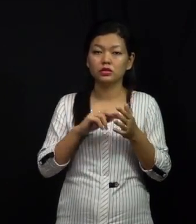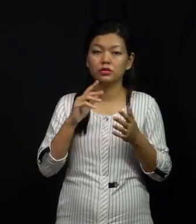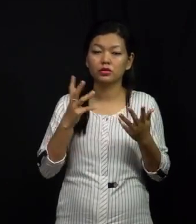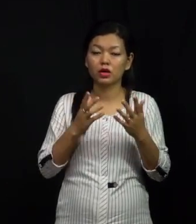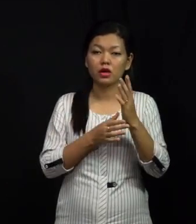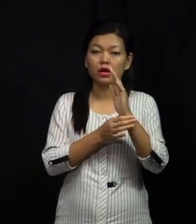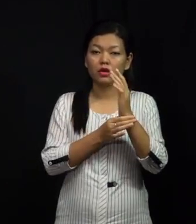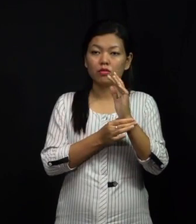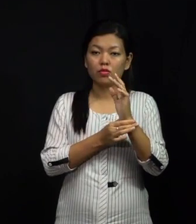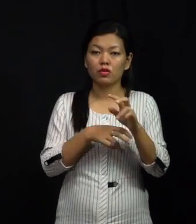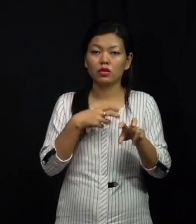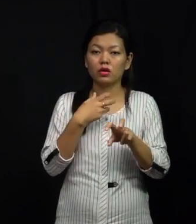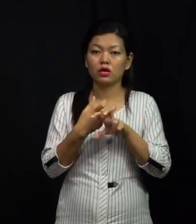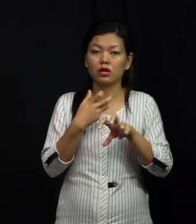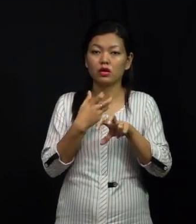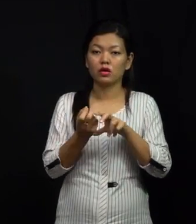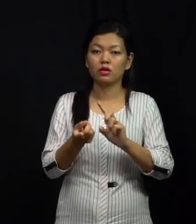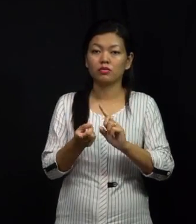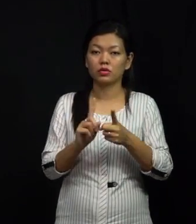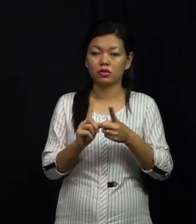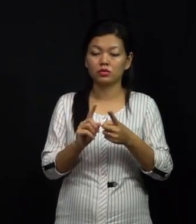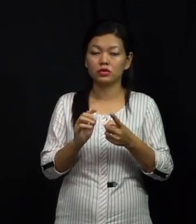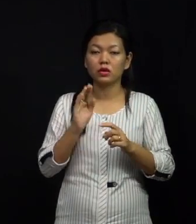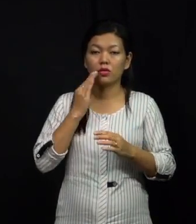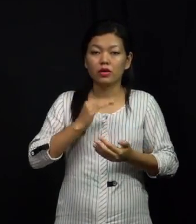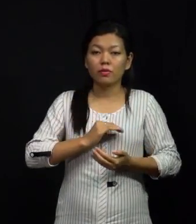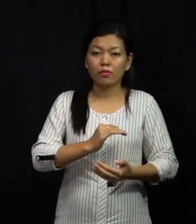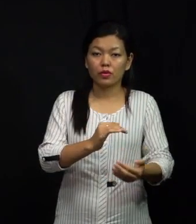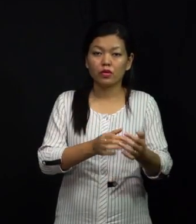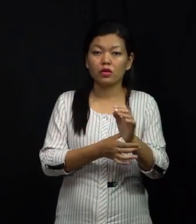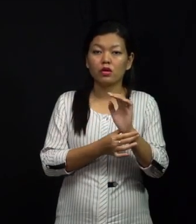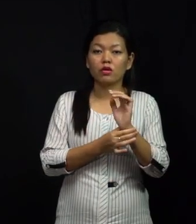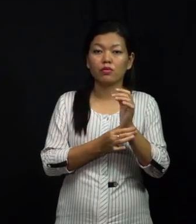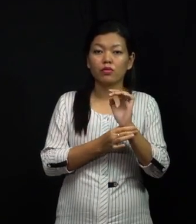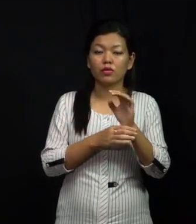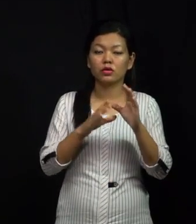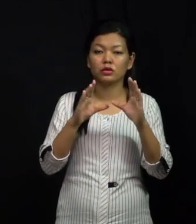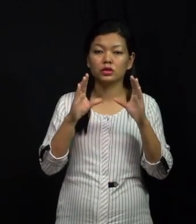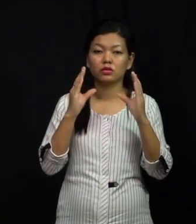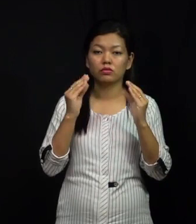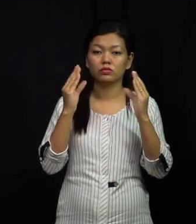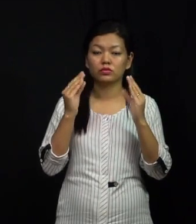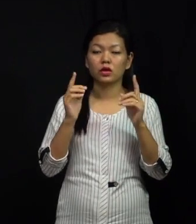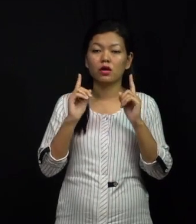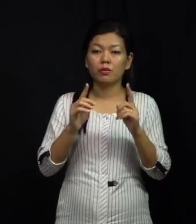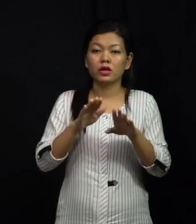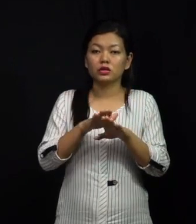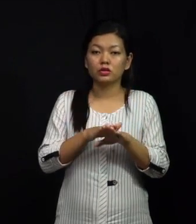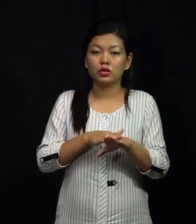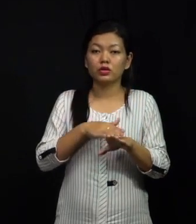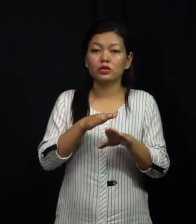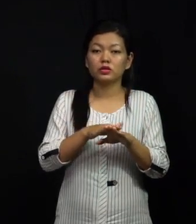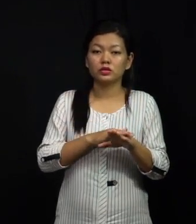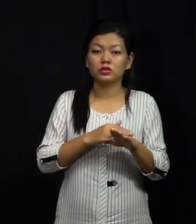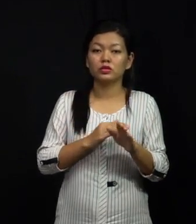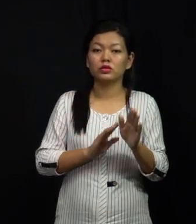Okay, so hardening of the bones takes place, and then when the child or the small baby is born, if we try to